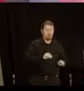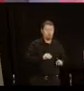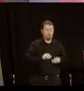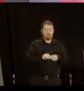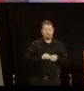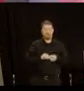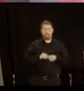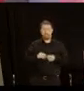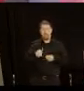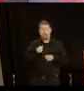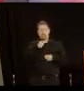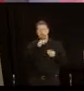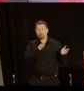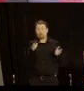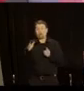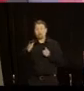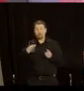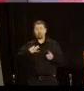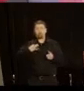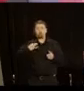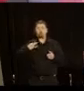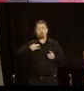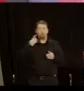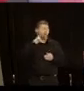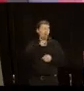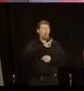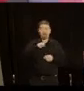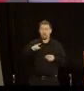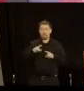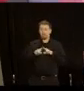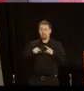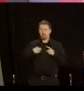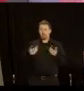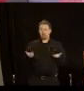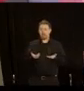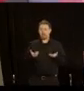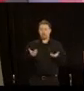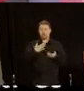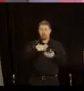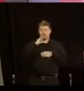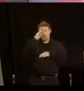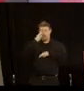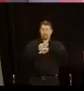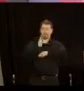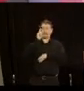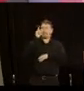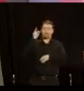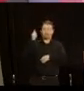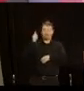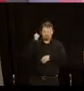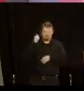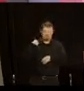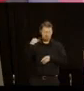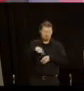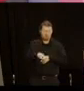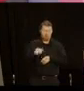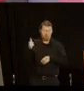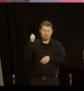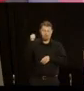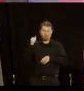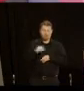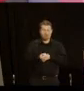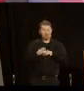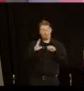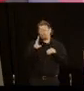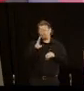never intended to run for the legislature, and then somehow I got here. And my son's upstairs, he refused to come down. Which is great